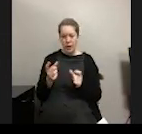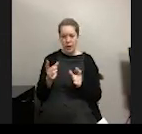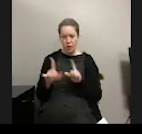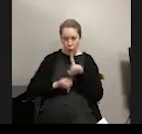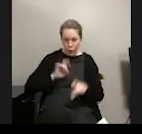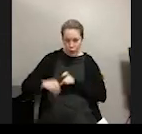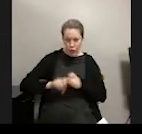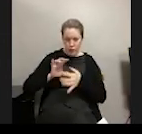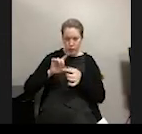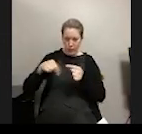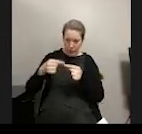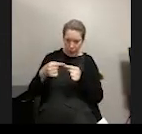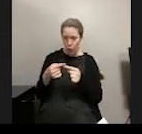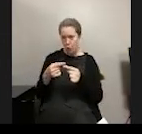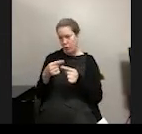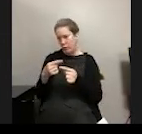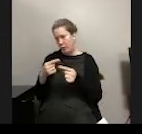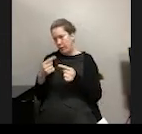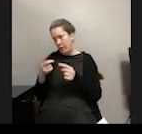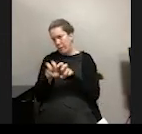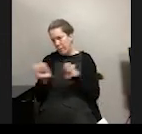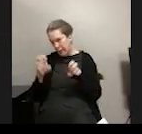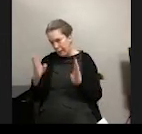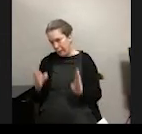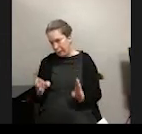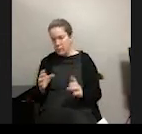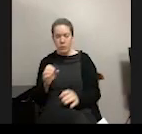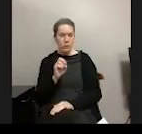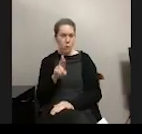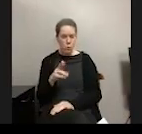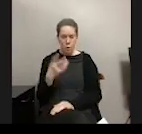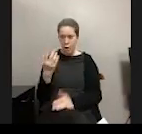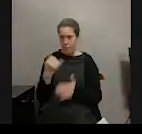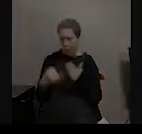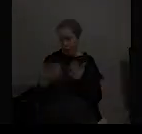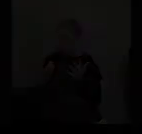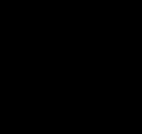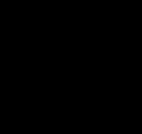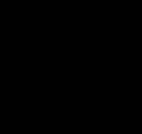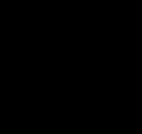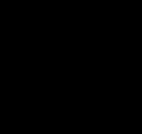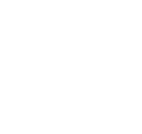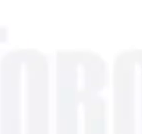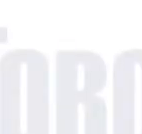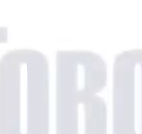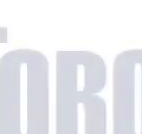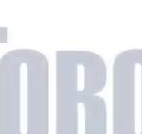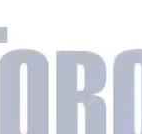events series too. Thank you so much for tuning in. Take care. Thank you, guys. Thank you, David.